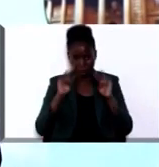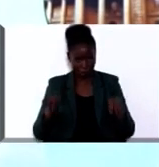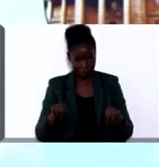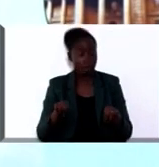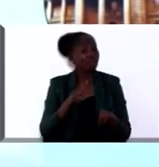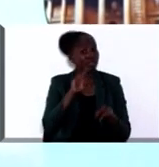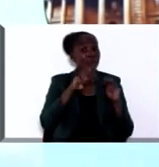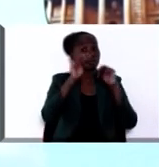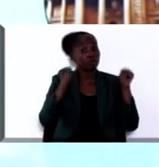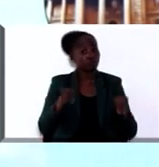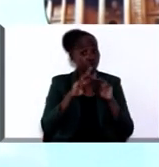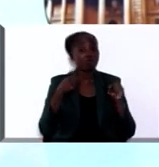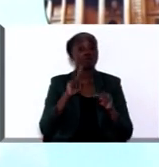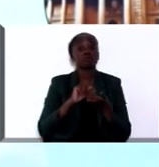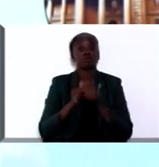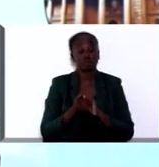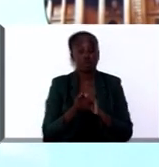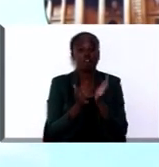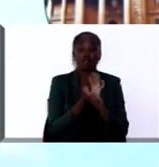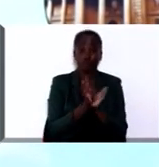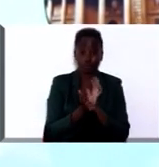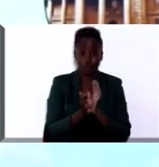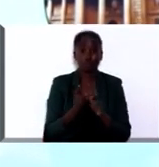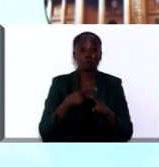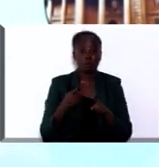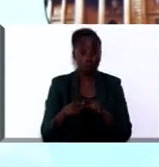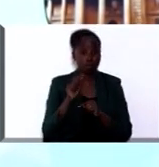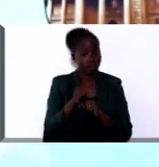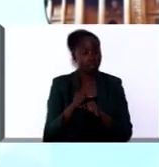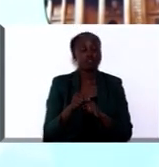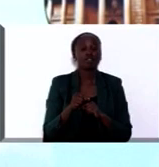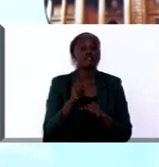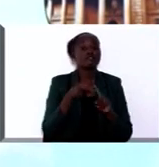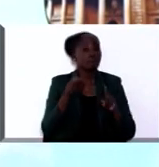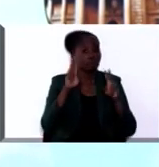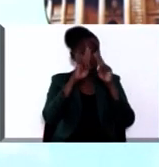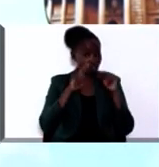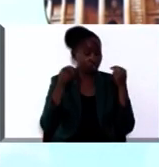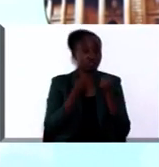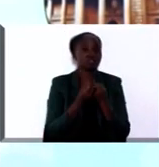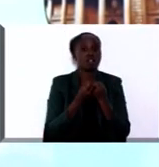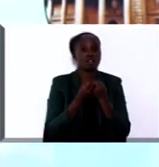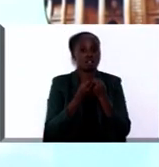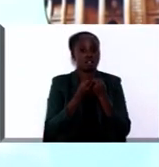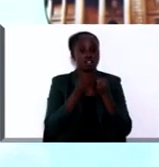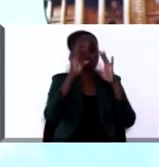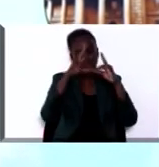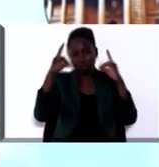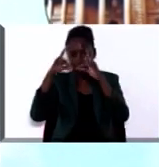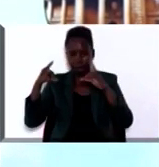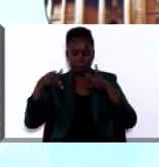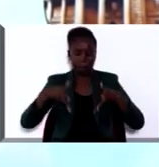the Museum of Football at the National Football Stadium in South